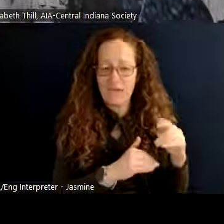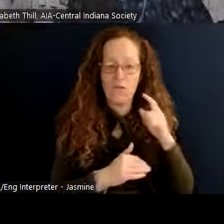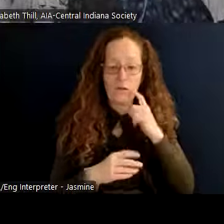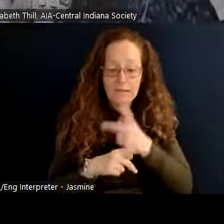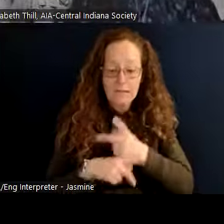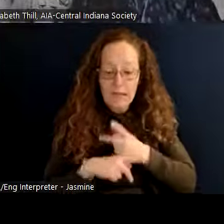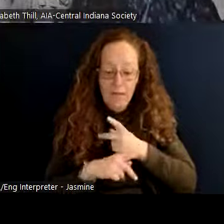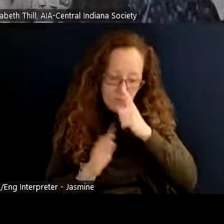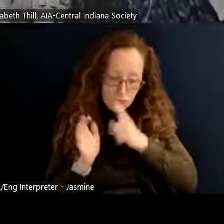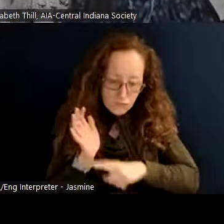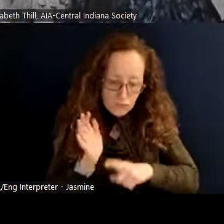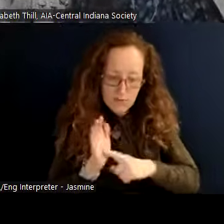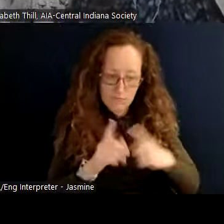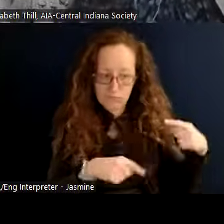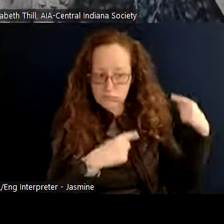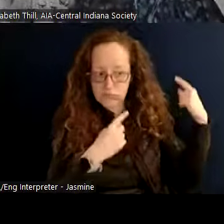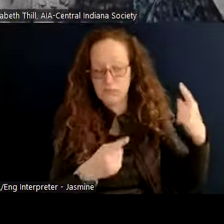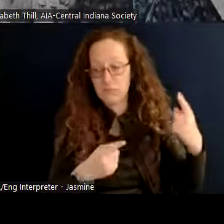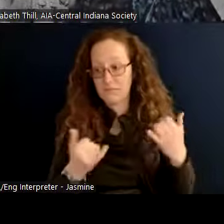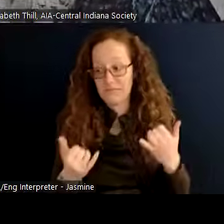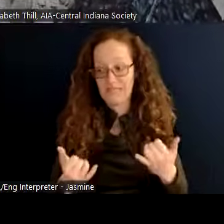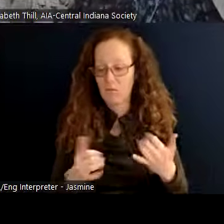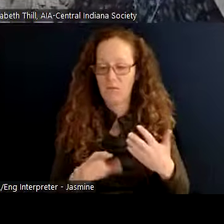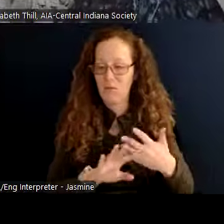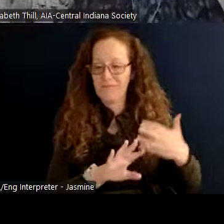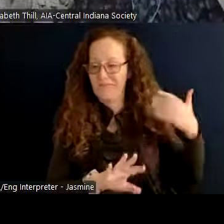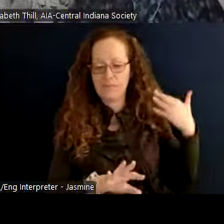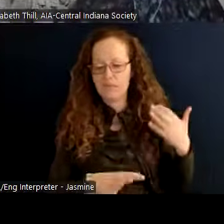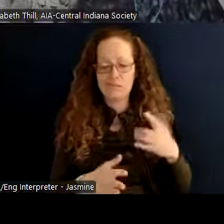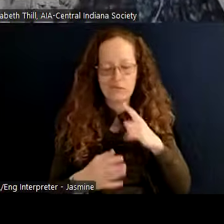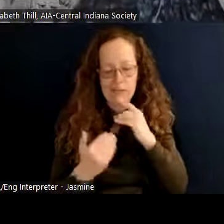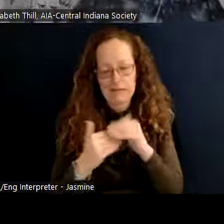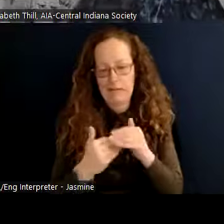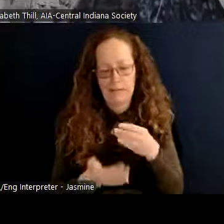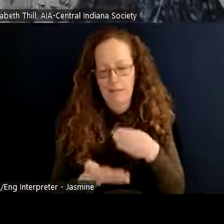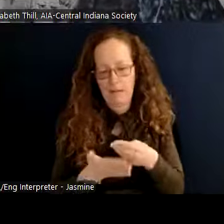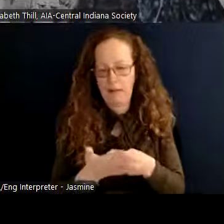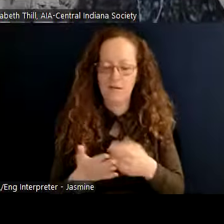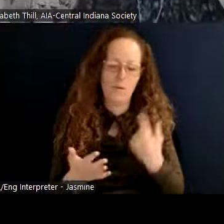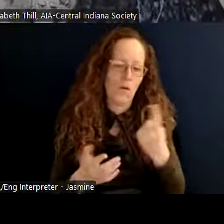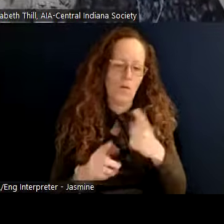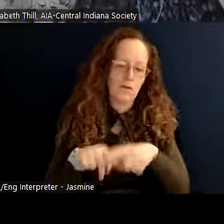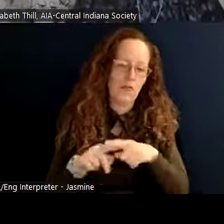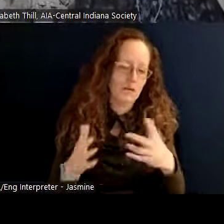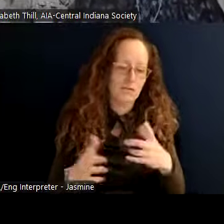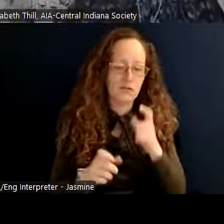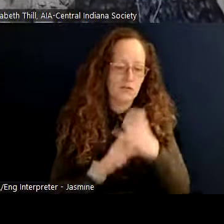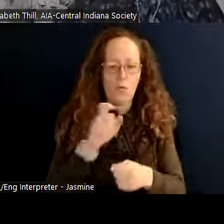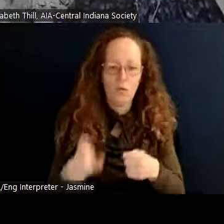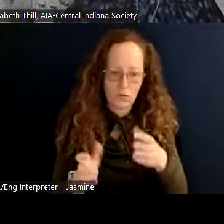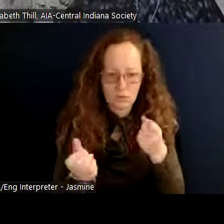this moment, or really any moment. And so we rely on the support of donors to make this possible.